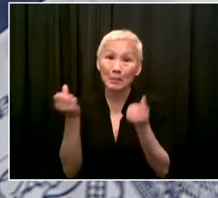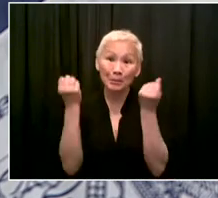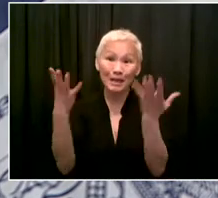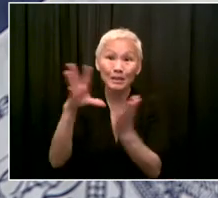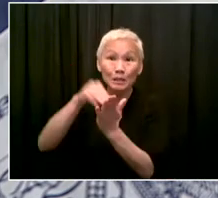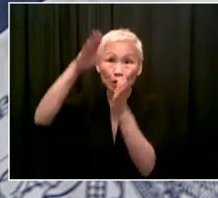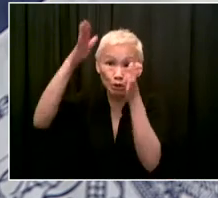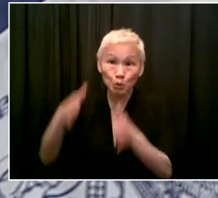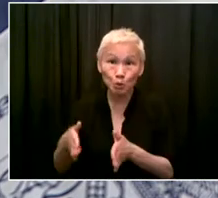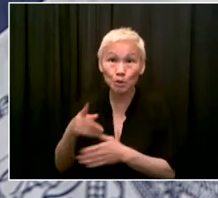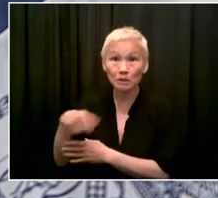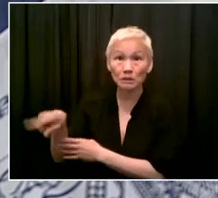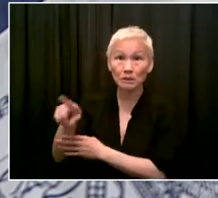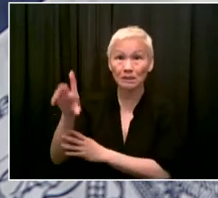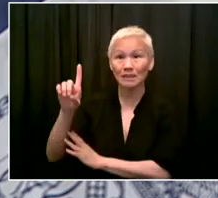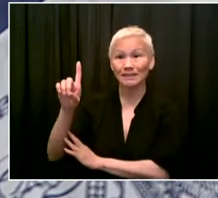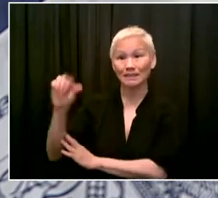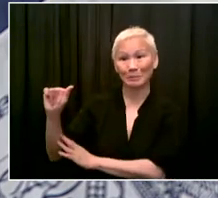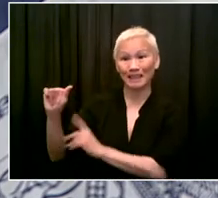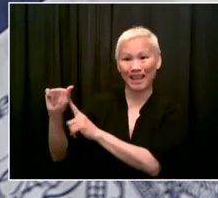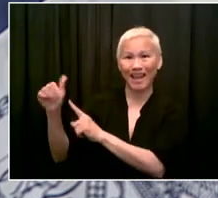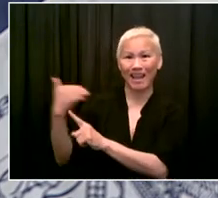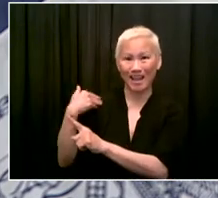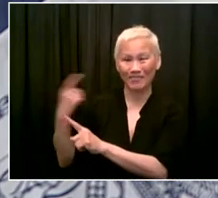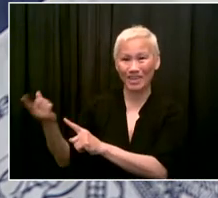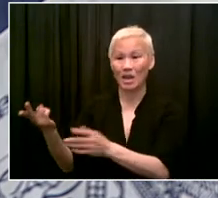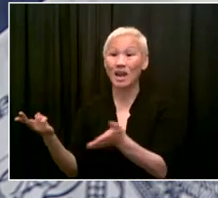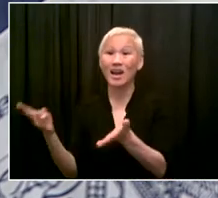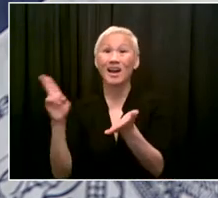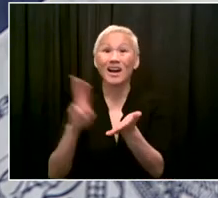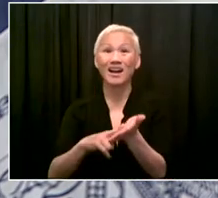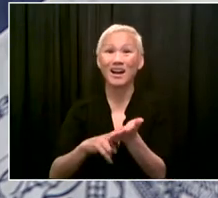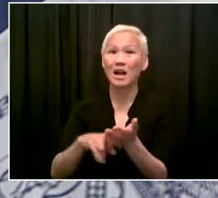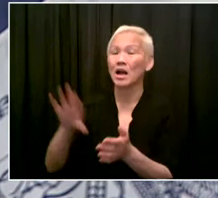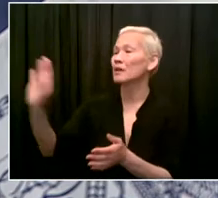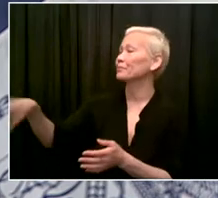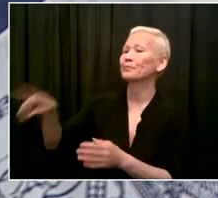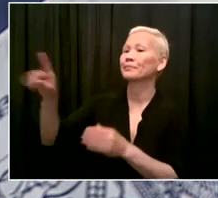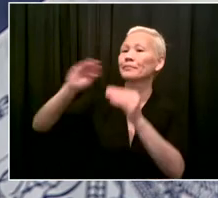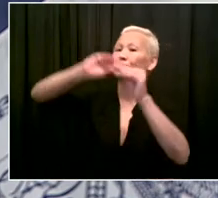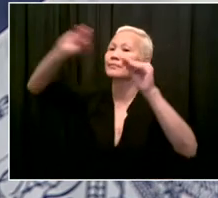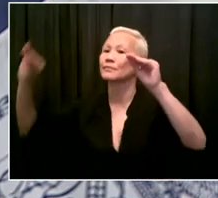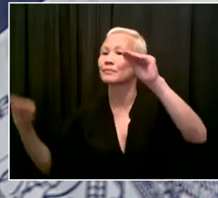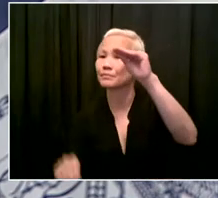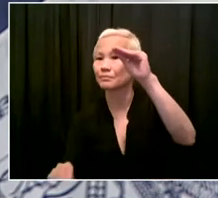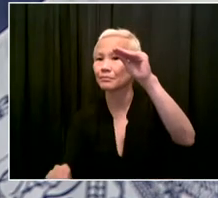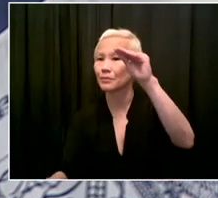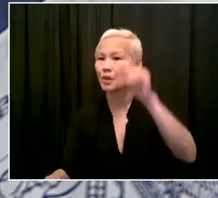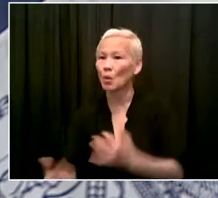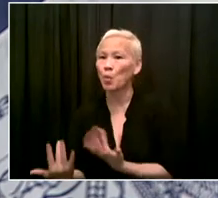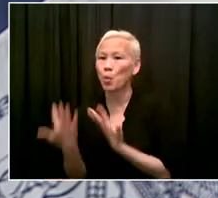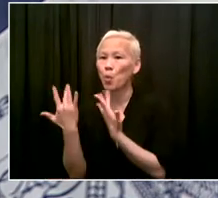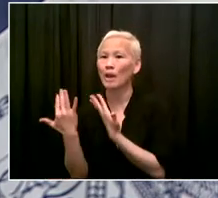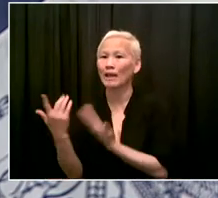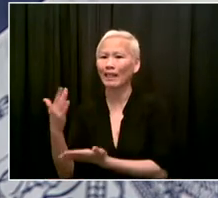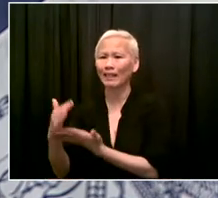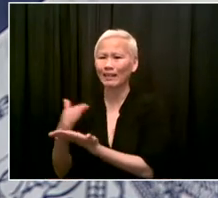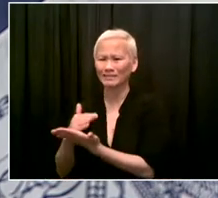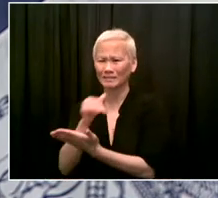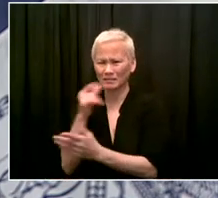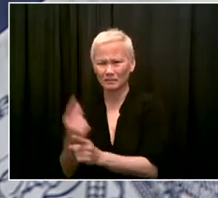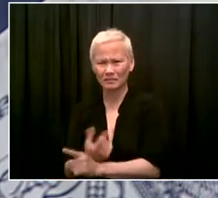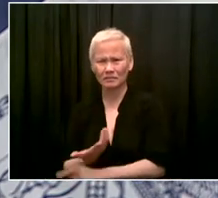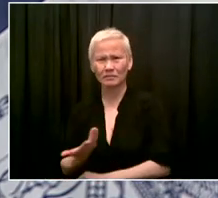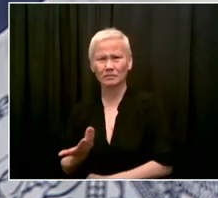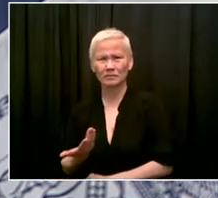And James, you and Kala would do us a favor to please pass on some details so we can follow up with parents. Summer Rising is